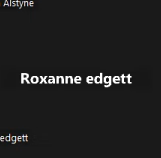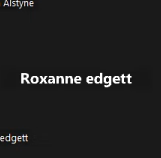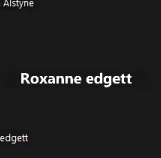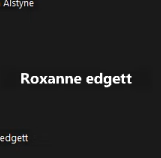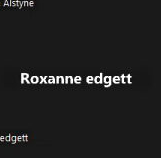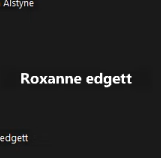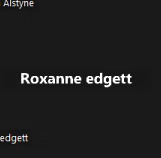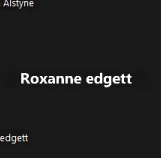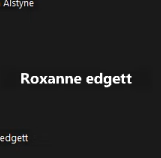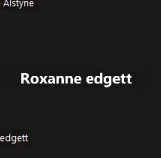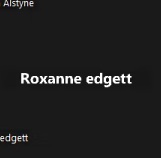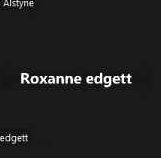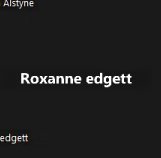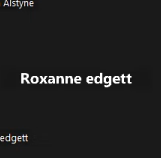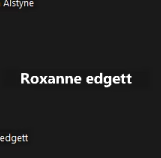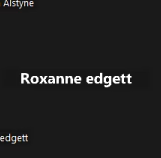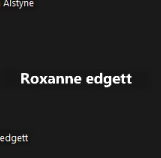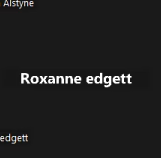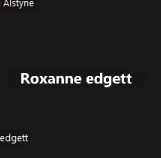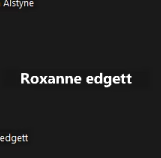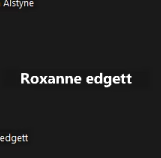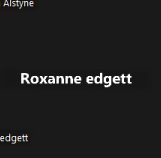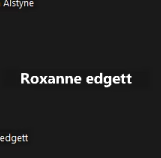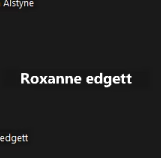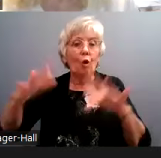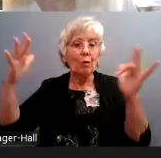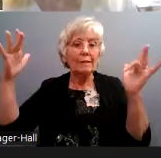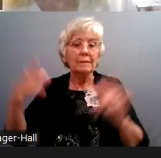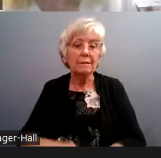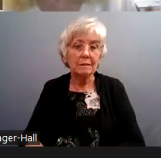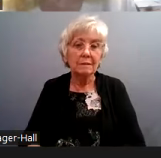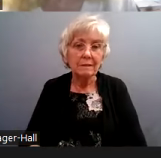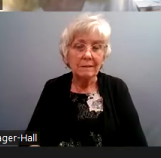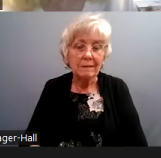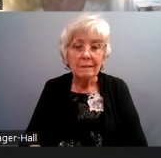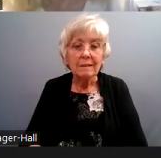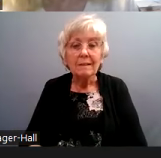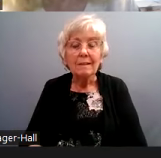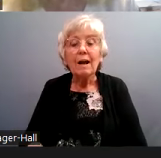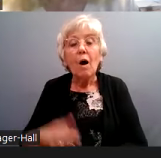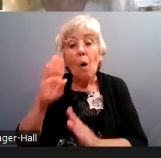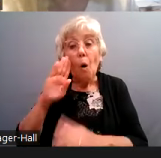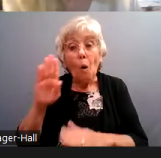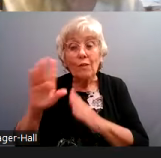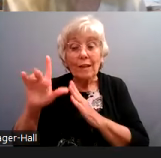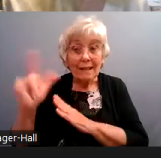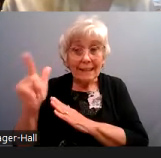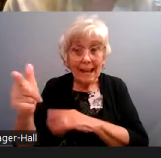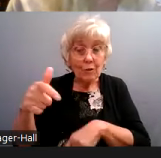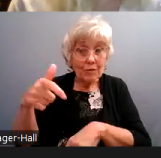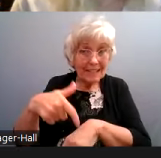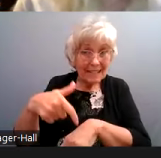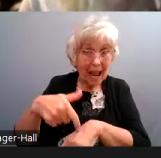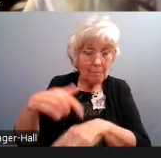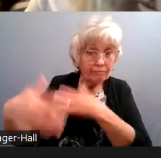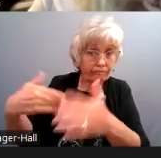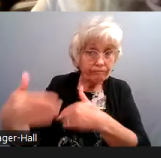we see any of the fluorescence. Hopefully we, as time goes on during the course of treatment,